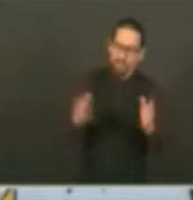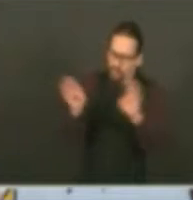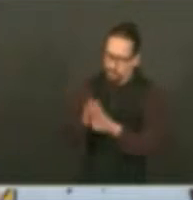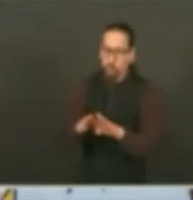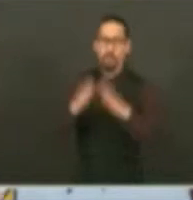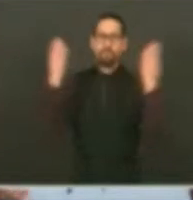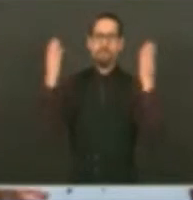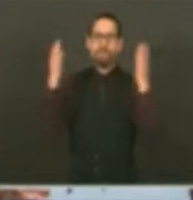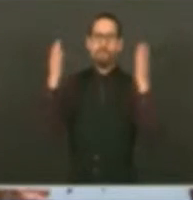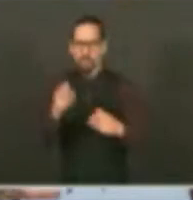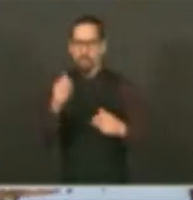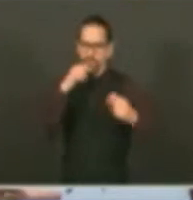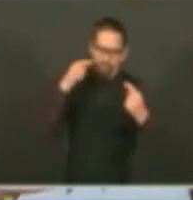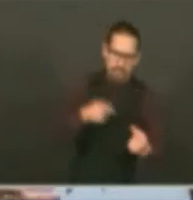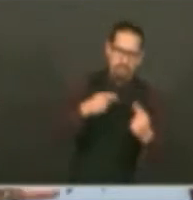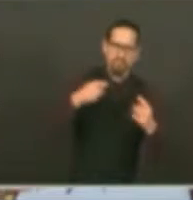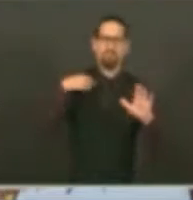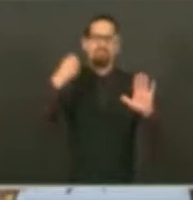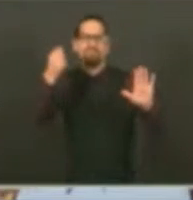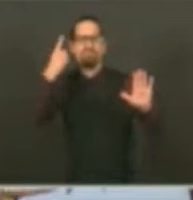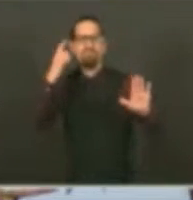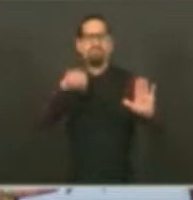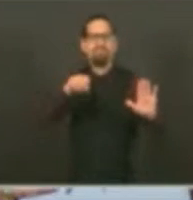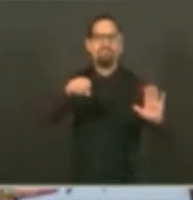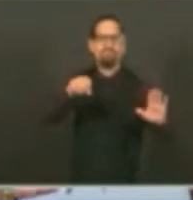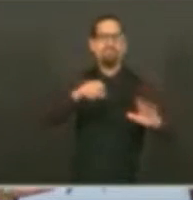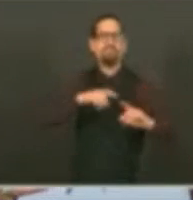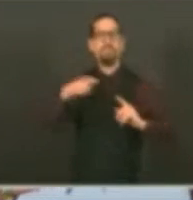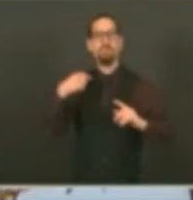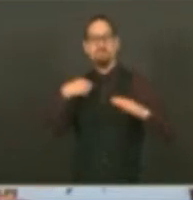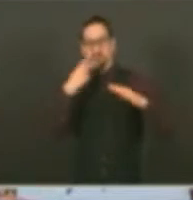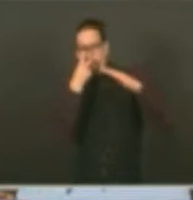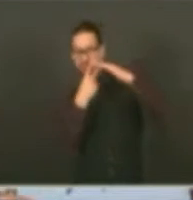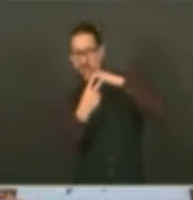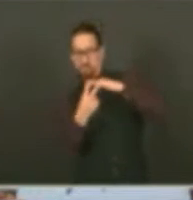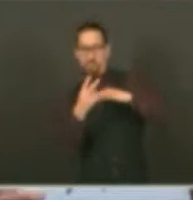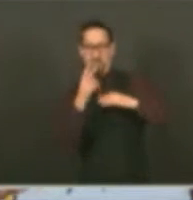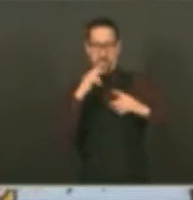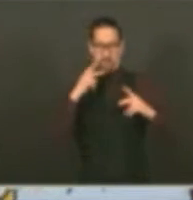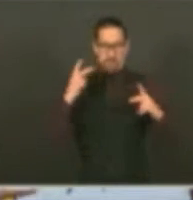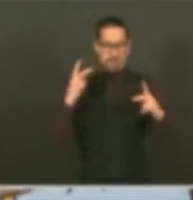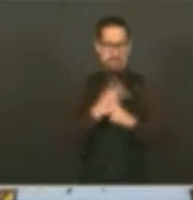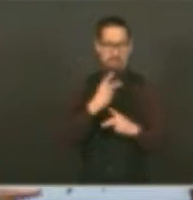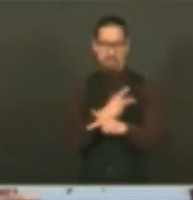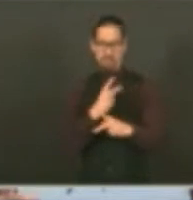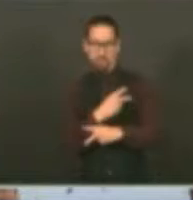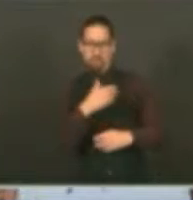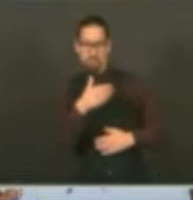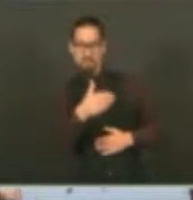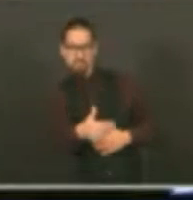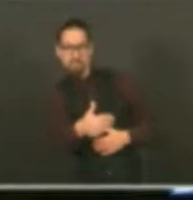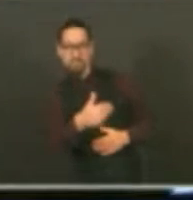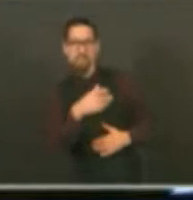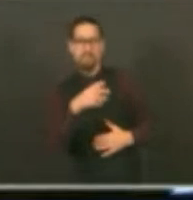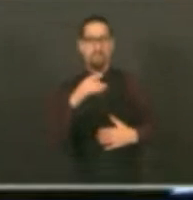deteriorate significantly in a way that I don't now anticipate in order to extend the pause again.